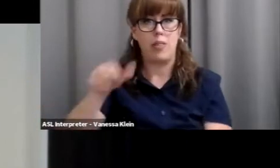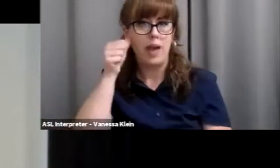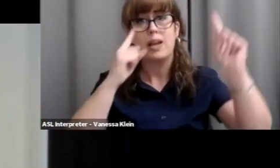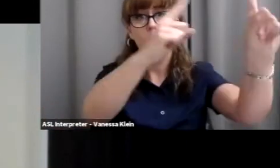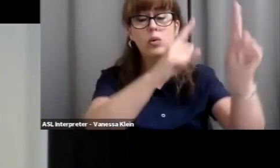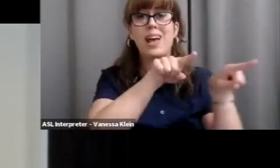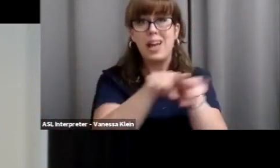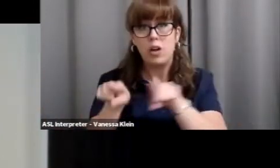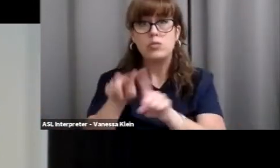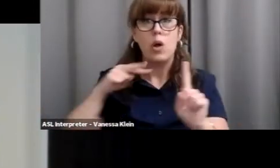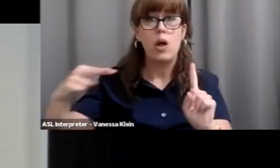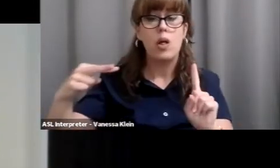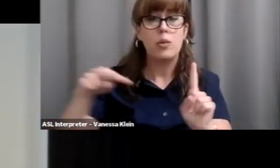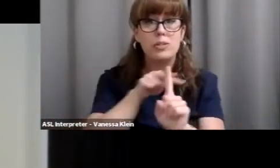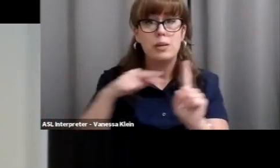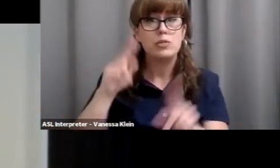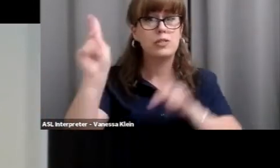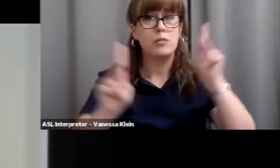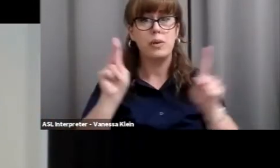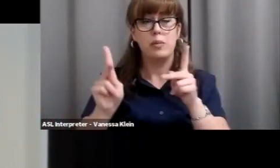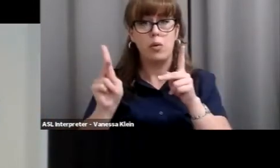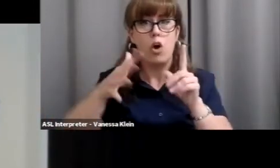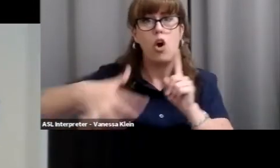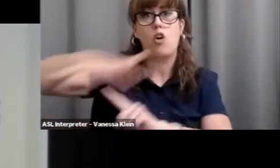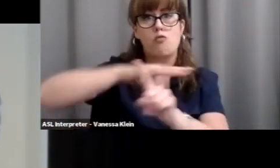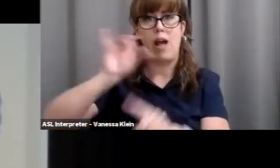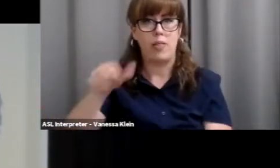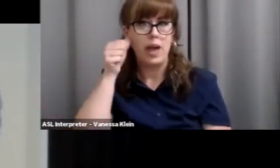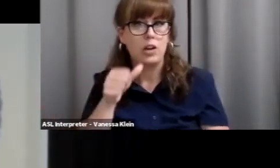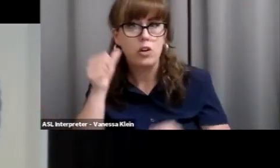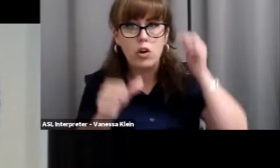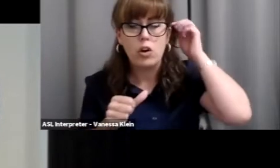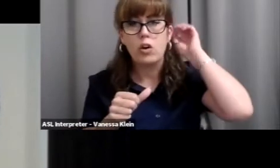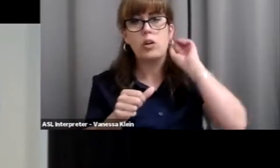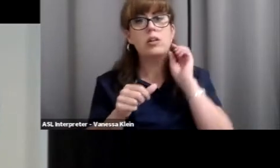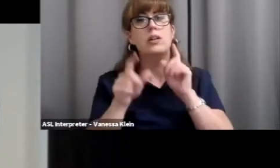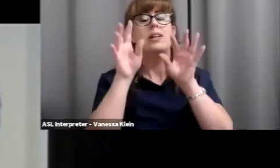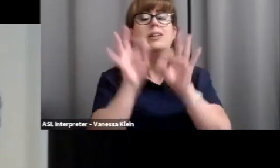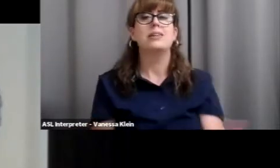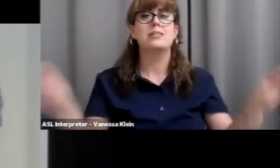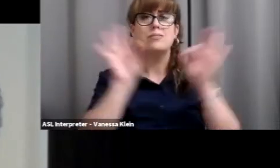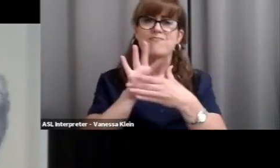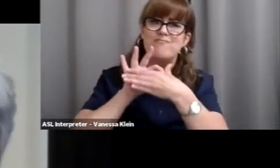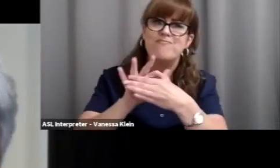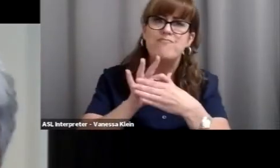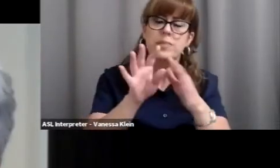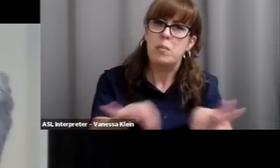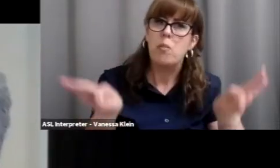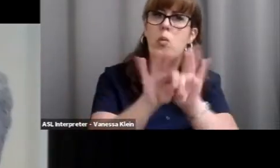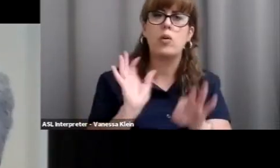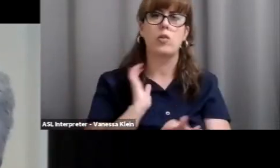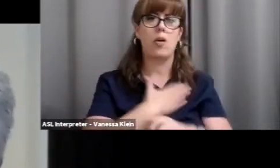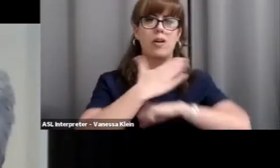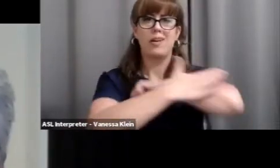gender equality is core to our country program. And as we strengthen our focus, advocacy,